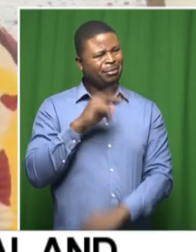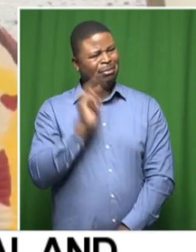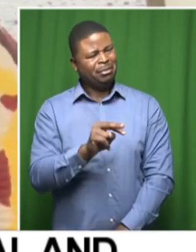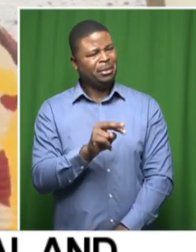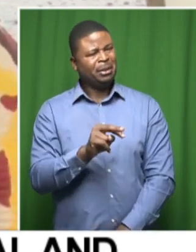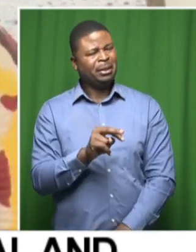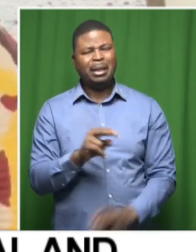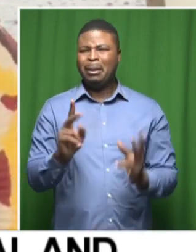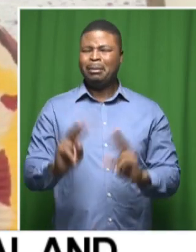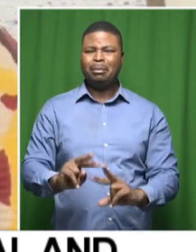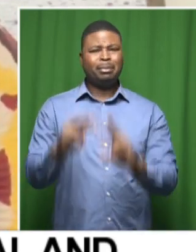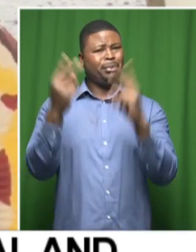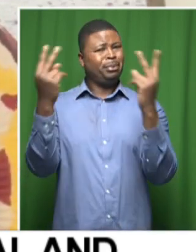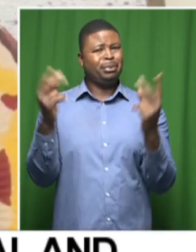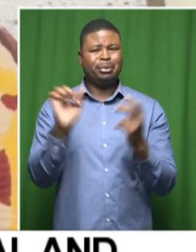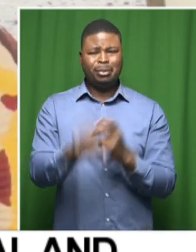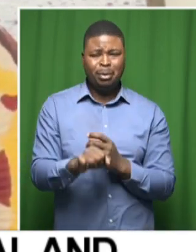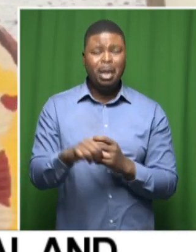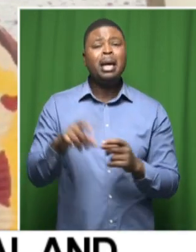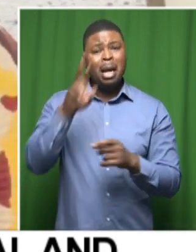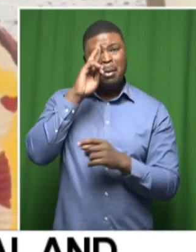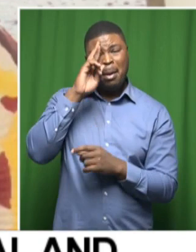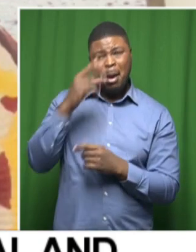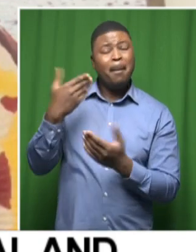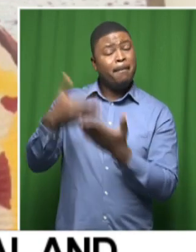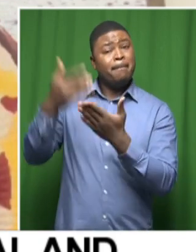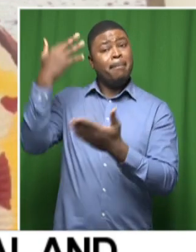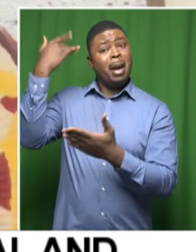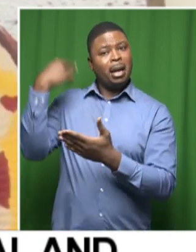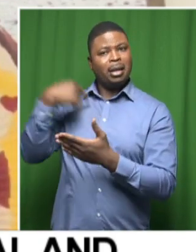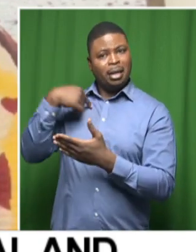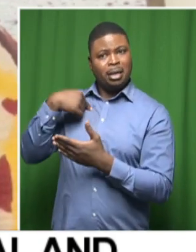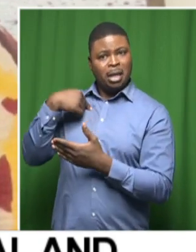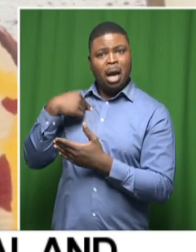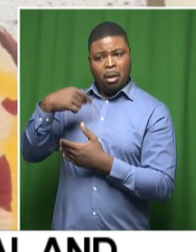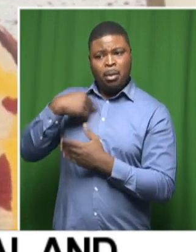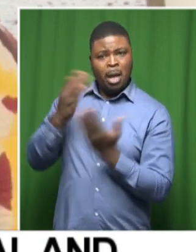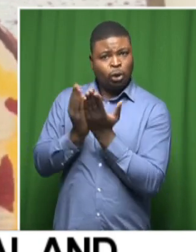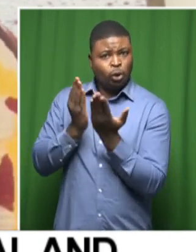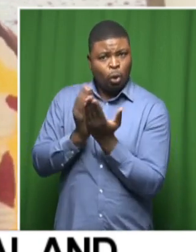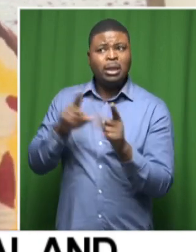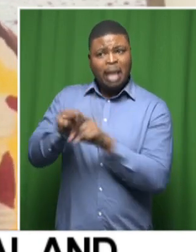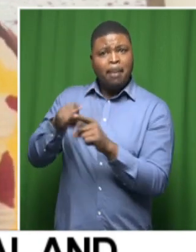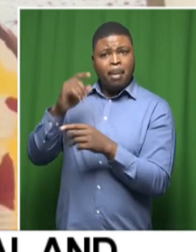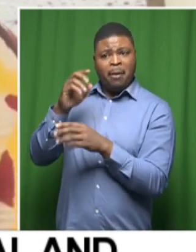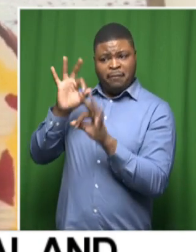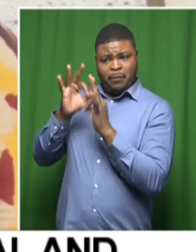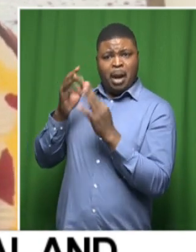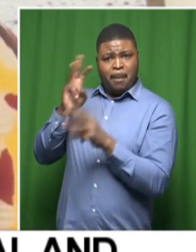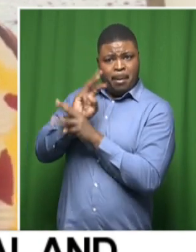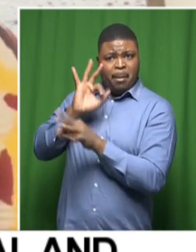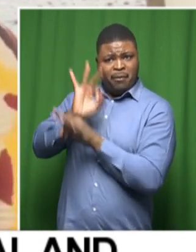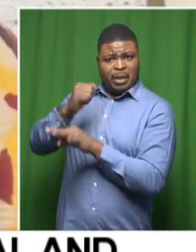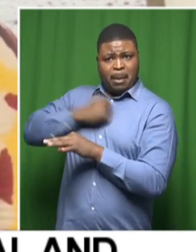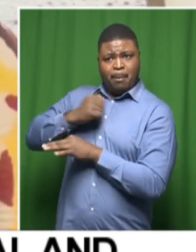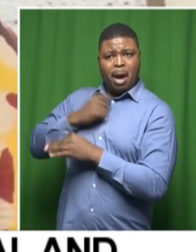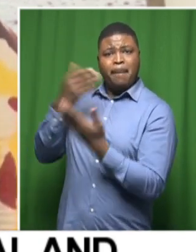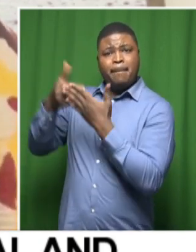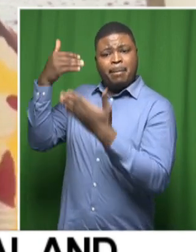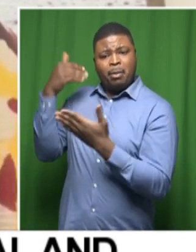sort of times when I was in school and when my parents were in school, and we kind of had the same skills that were being taught